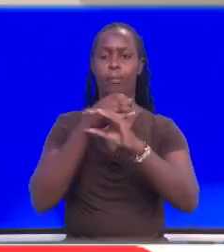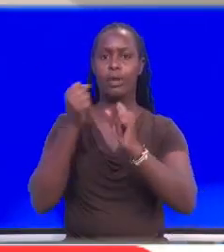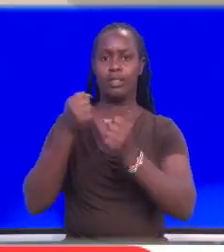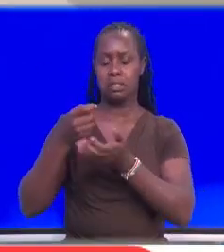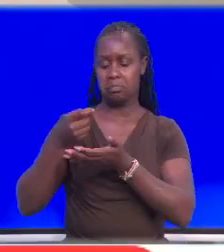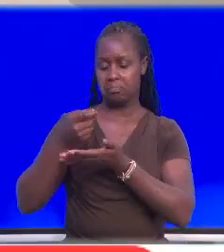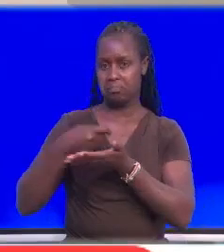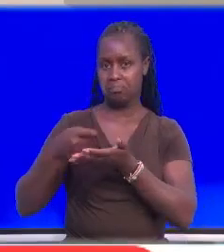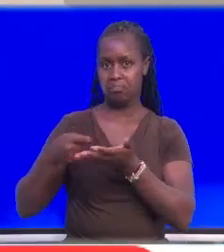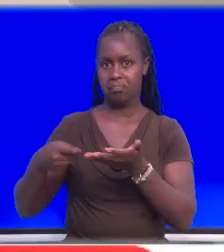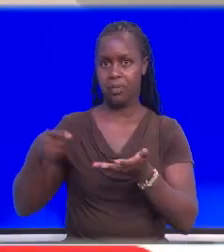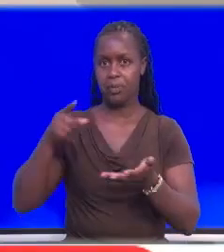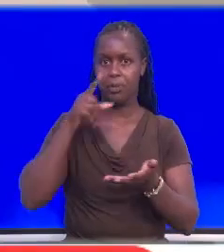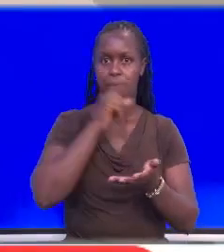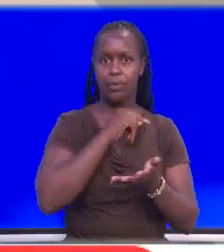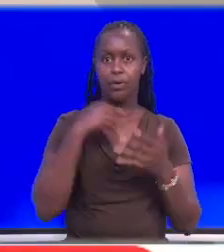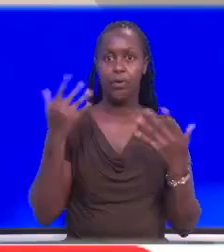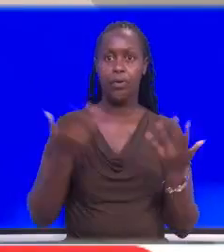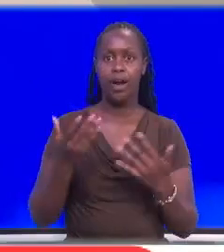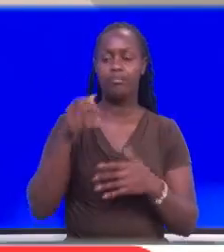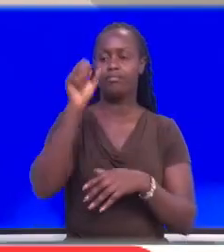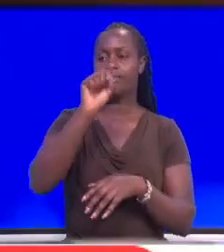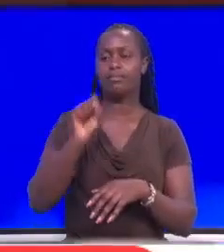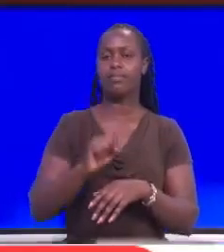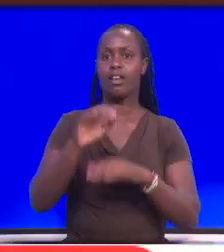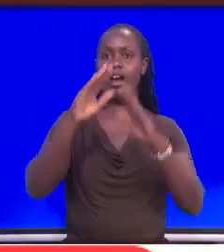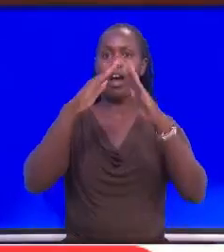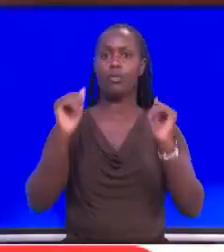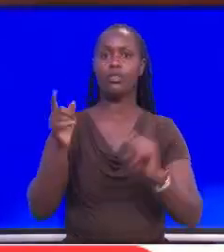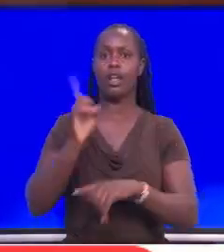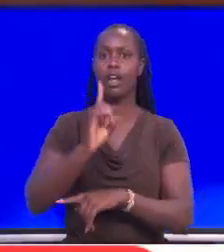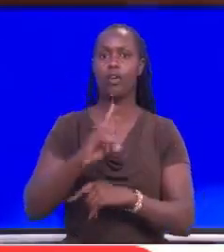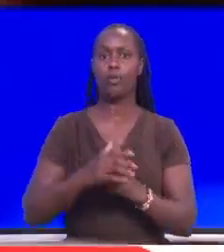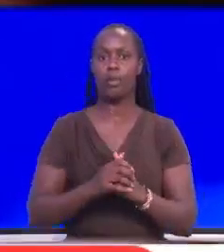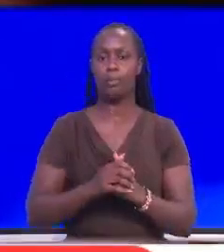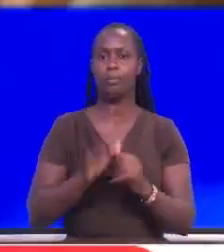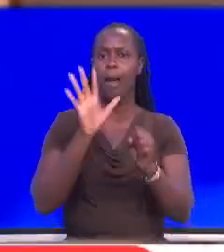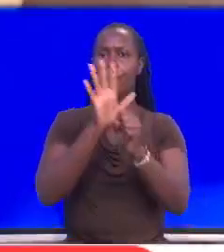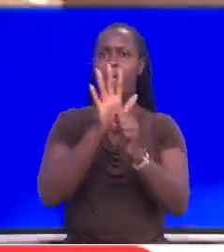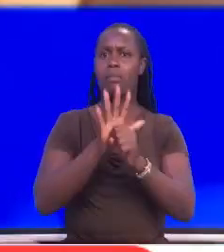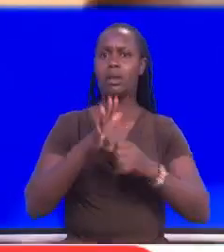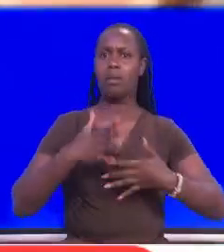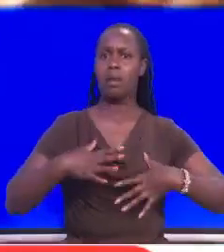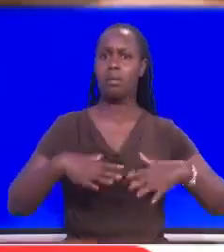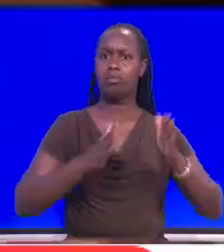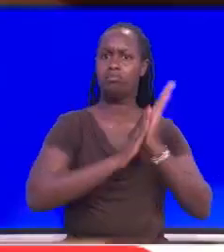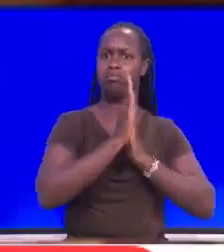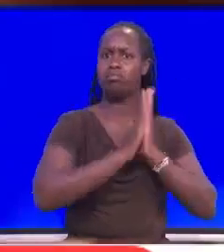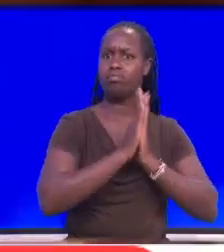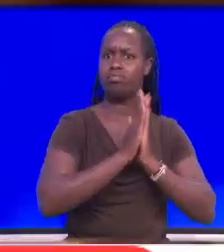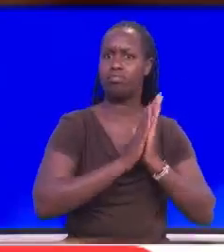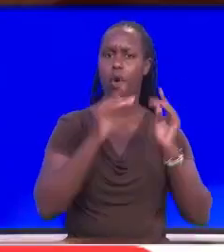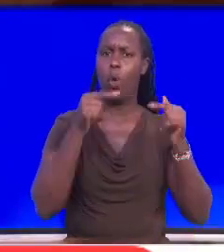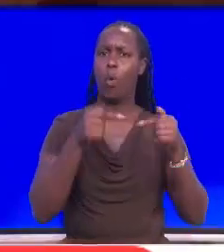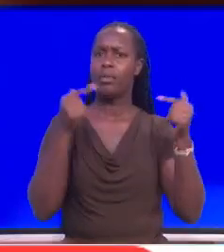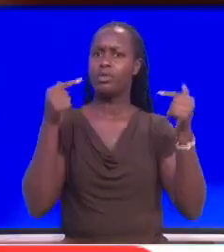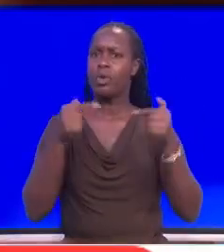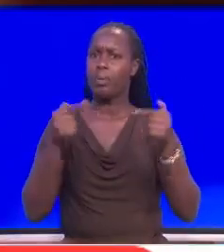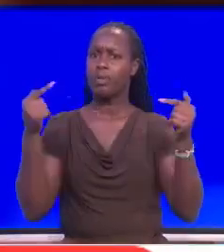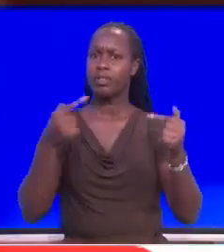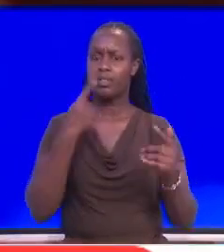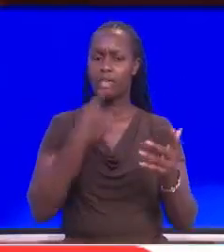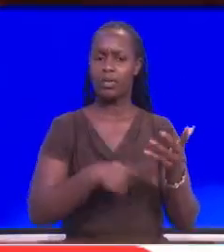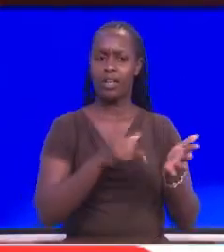Tuesday in State House, Nairobi. Several interested parties had opposed the bill in court due to lack